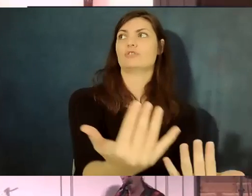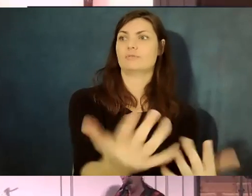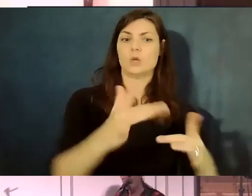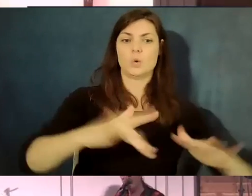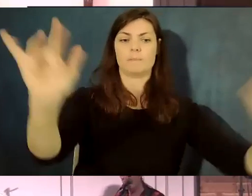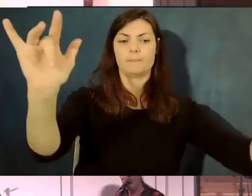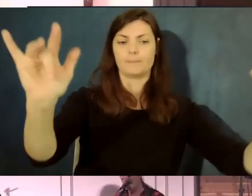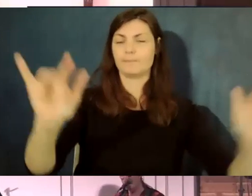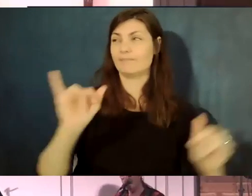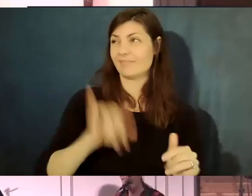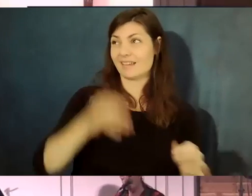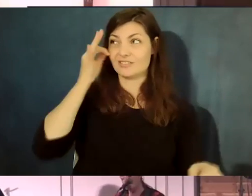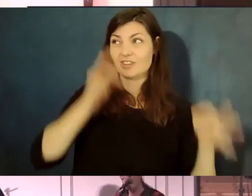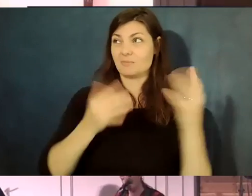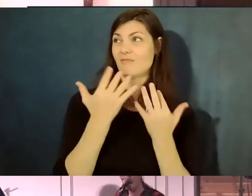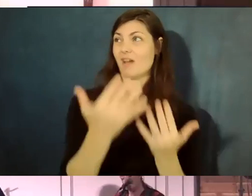judgment fire.